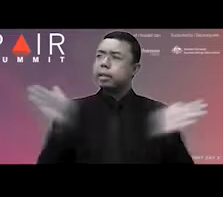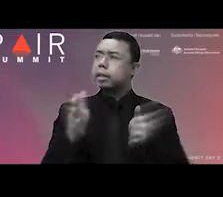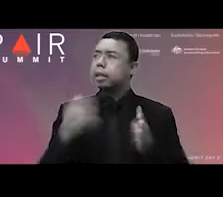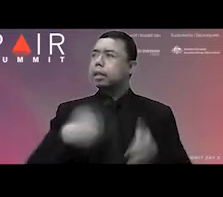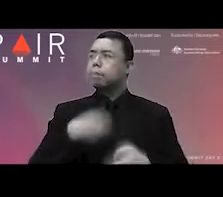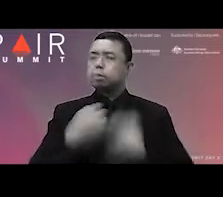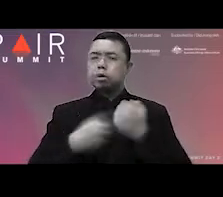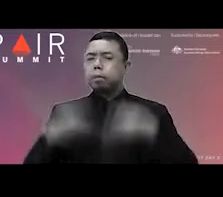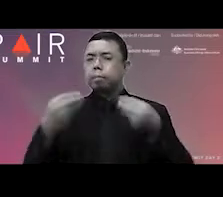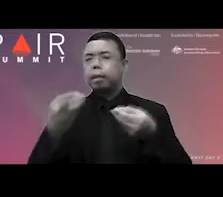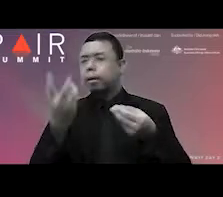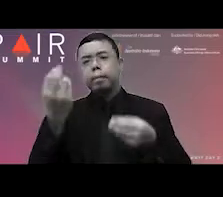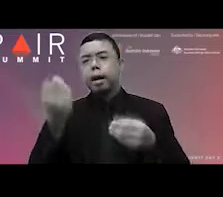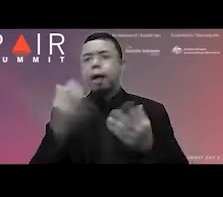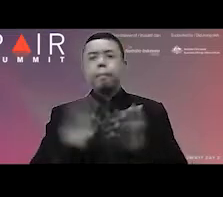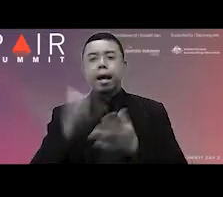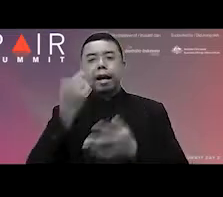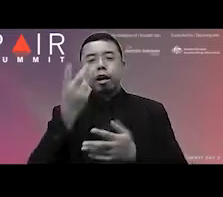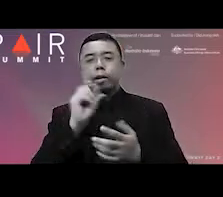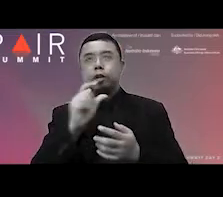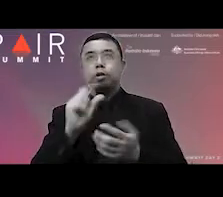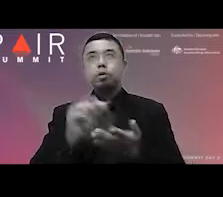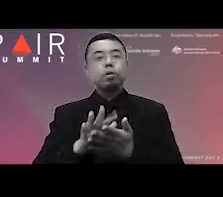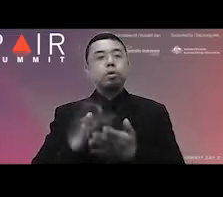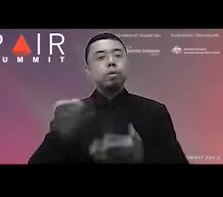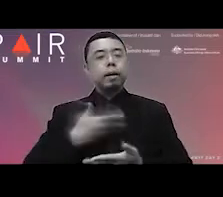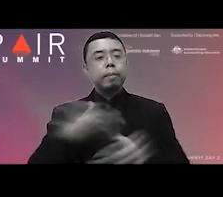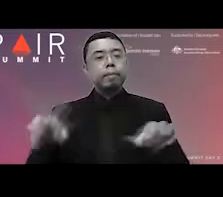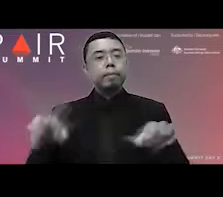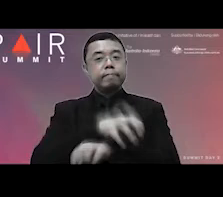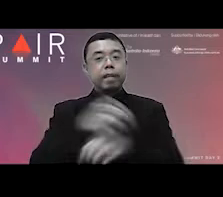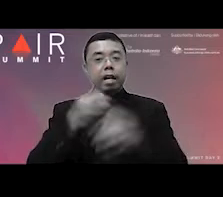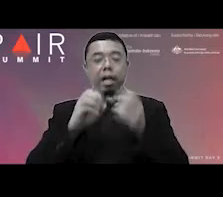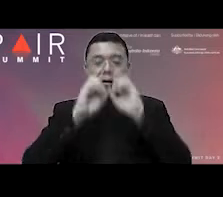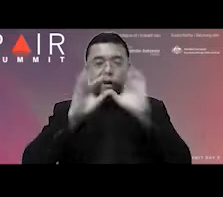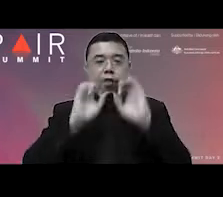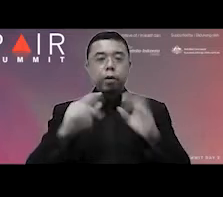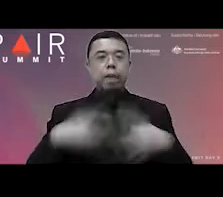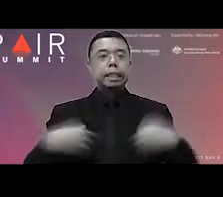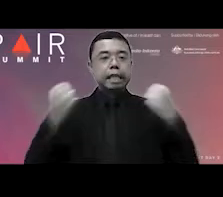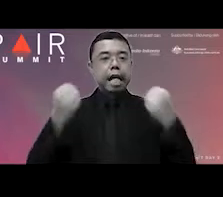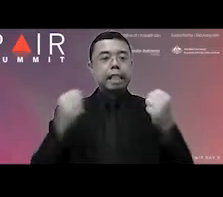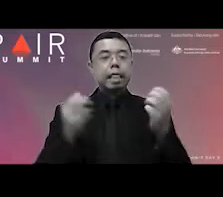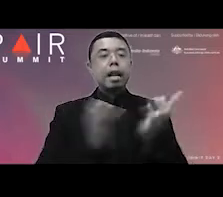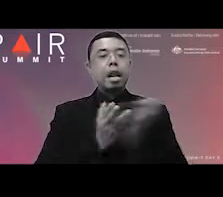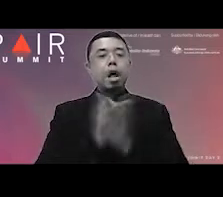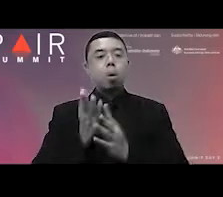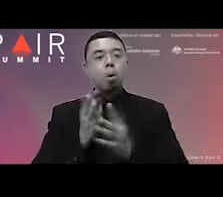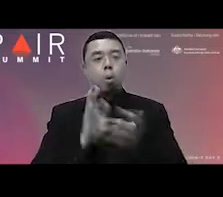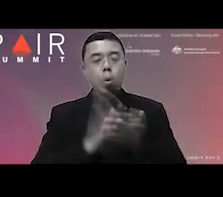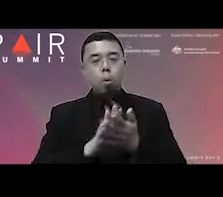Adopt the open health information exchange, use this enterprise architecture to create a national